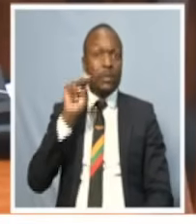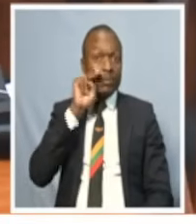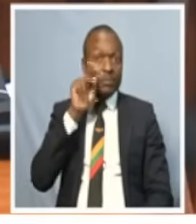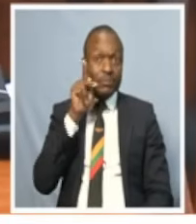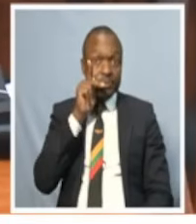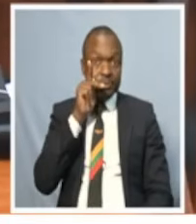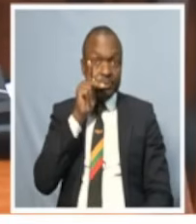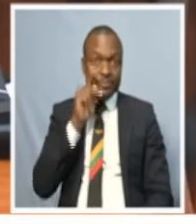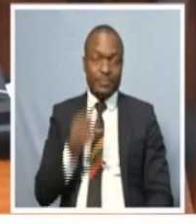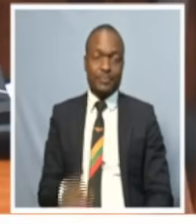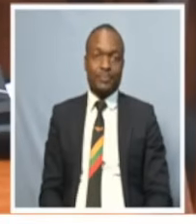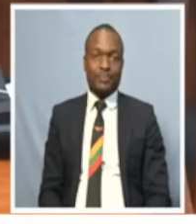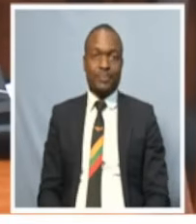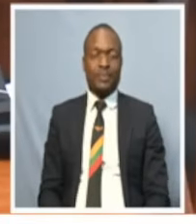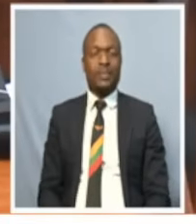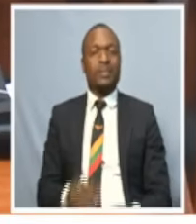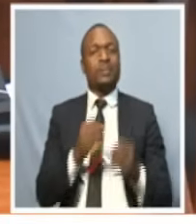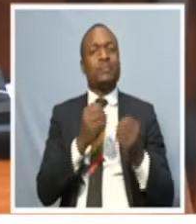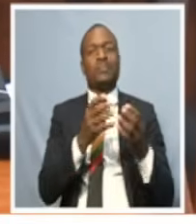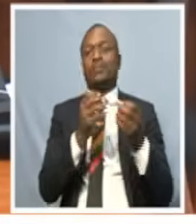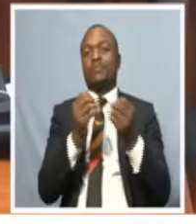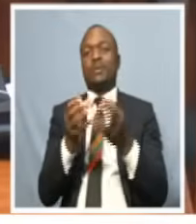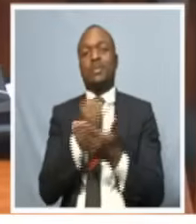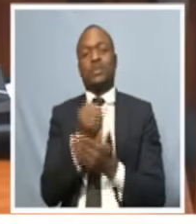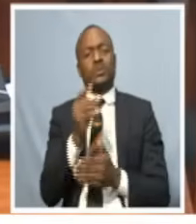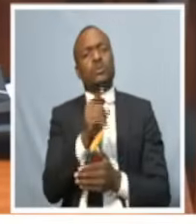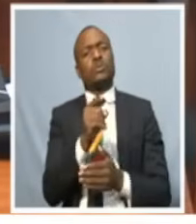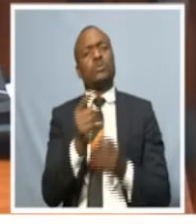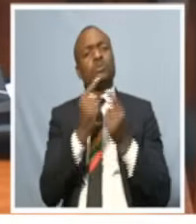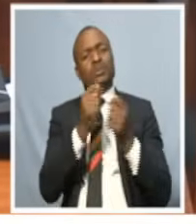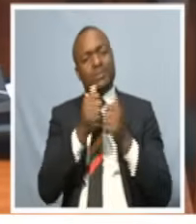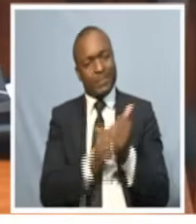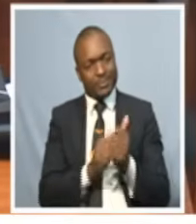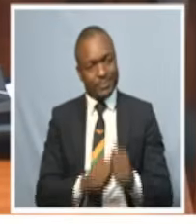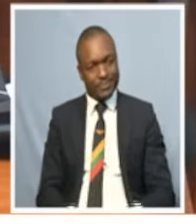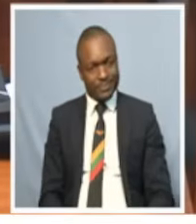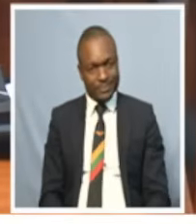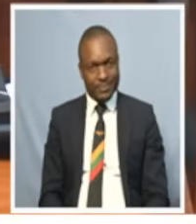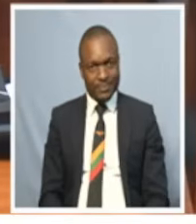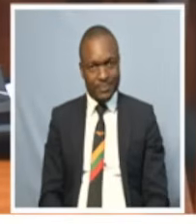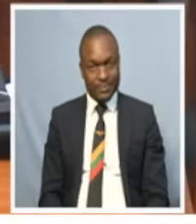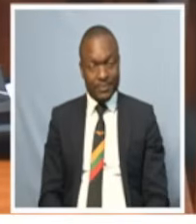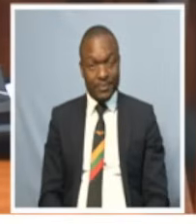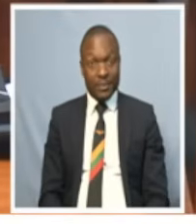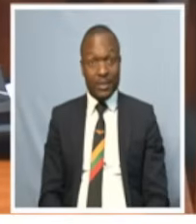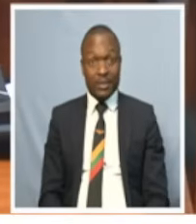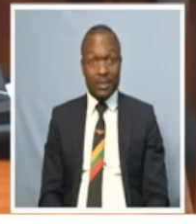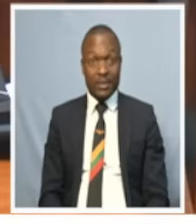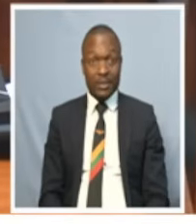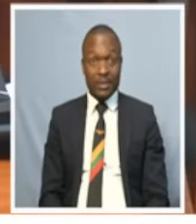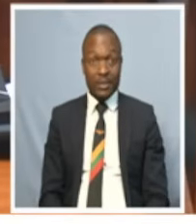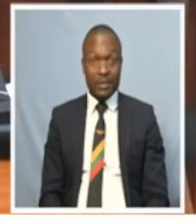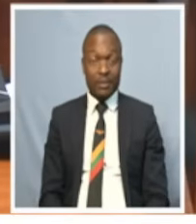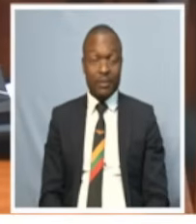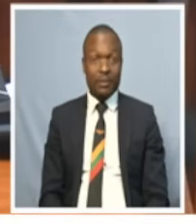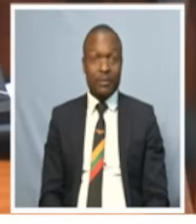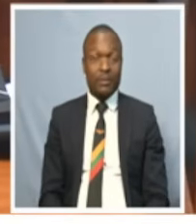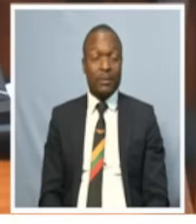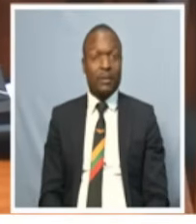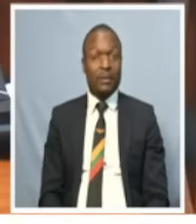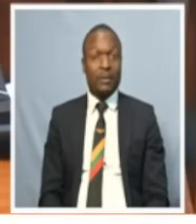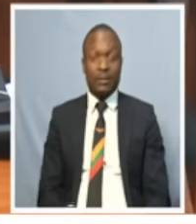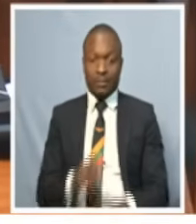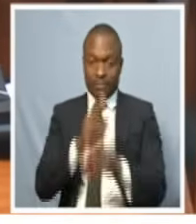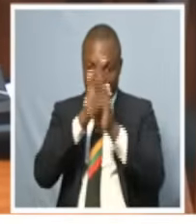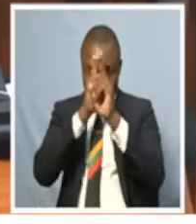Nakonde, there are so many issues that you brought out. For the fairness of the question,